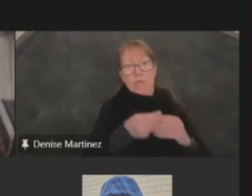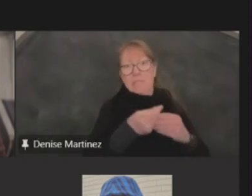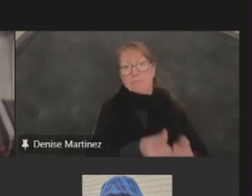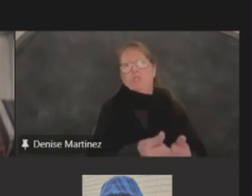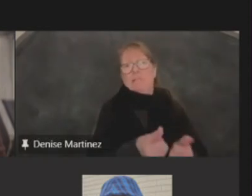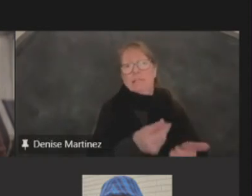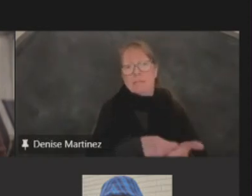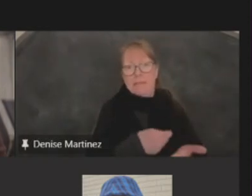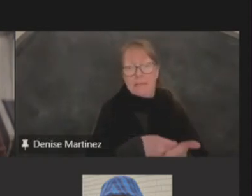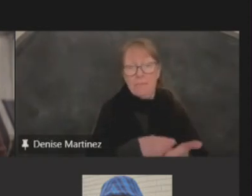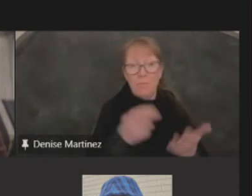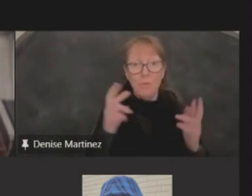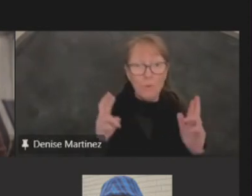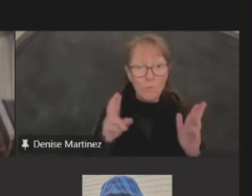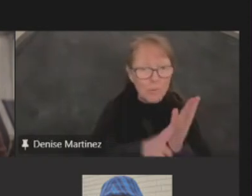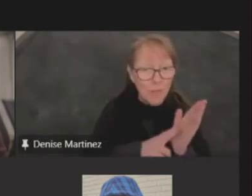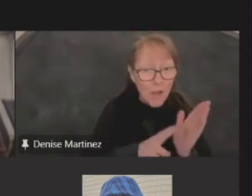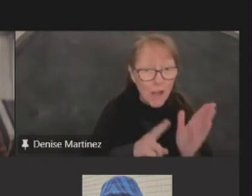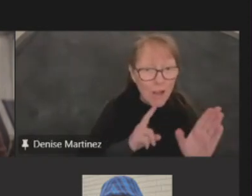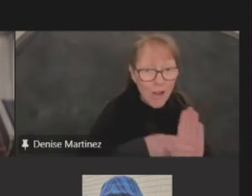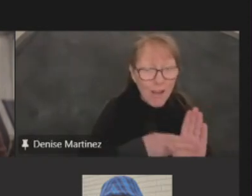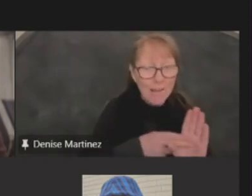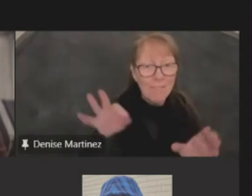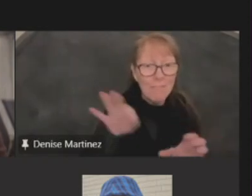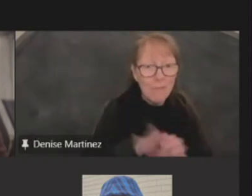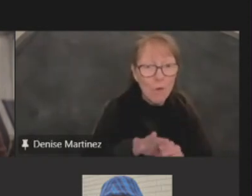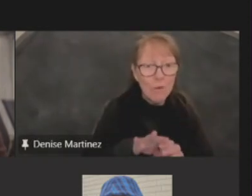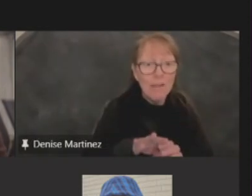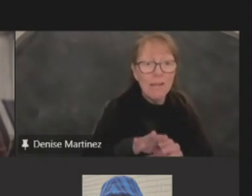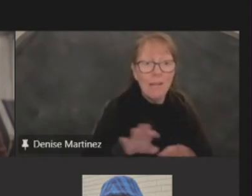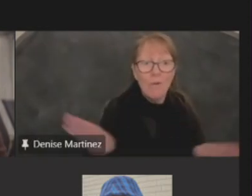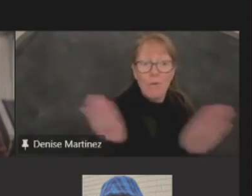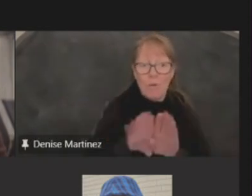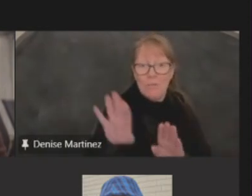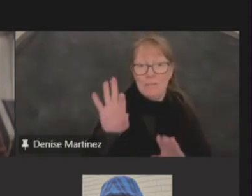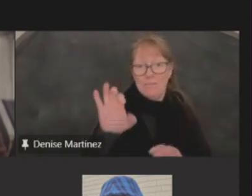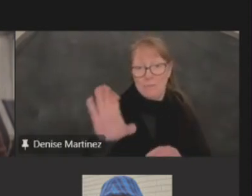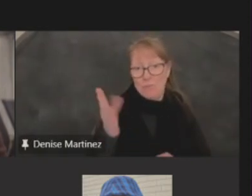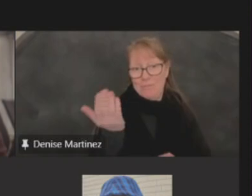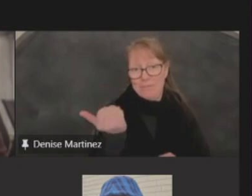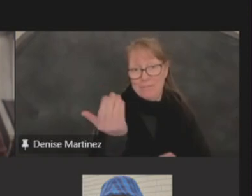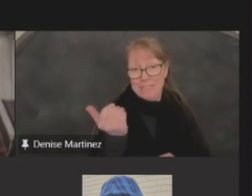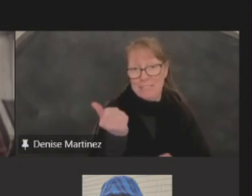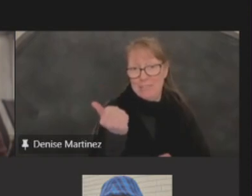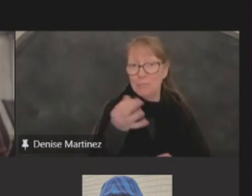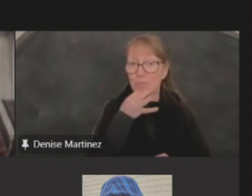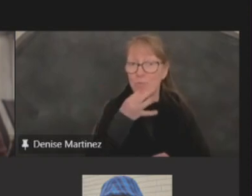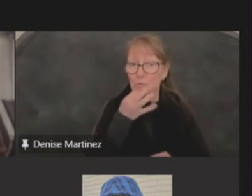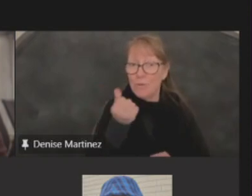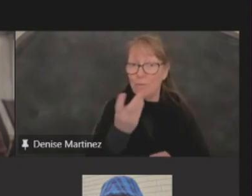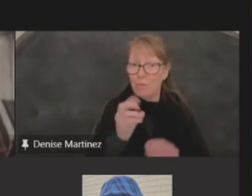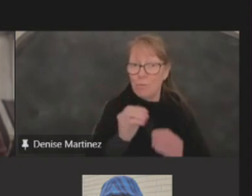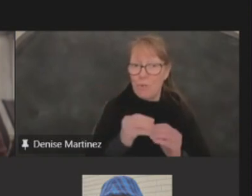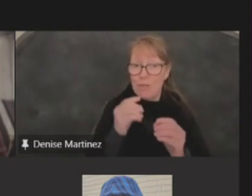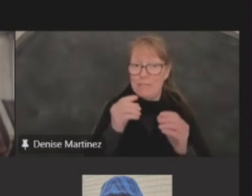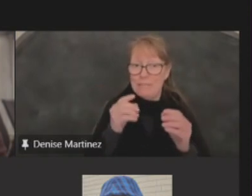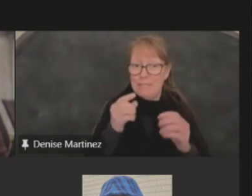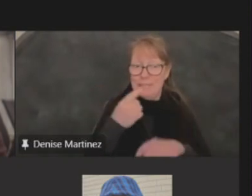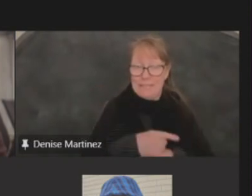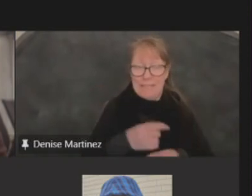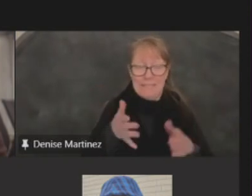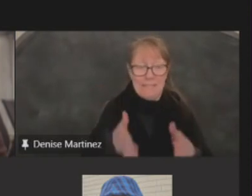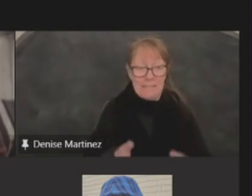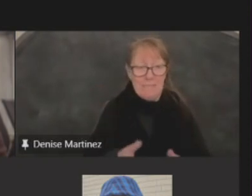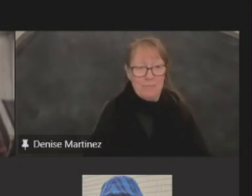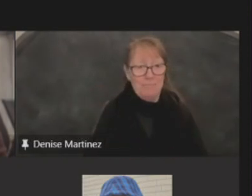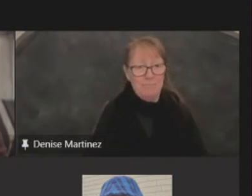will log on and vote, and it's open until February 15th. So just a few more days. Next slide.